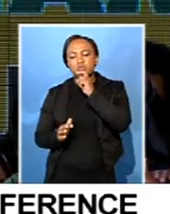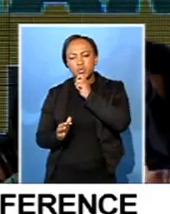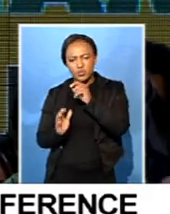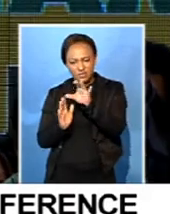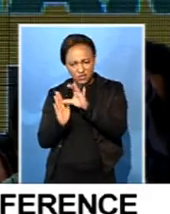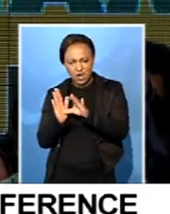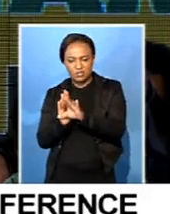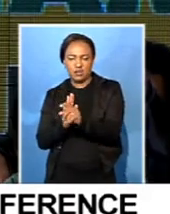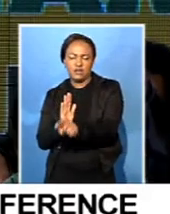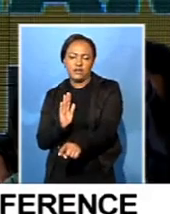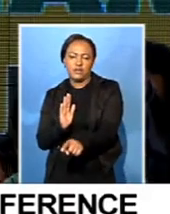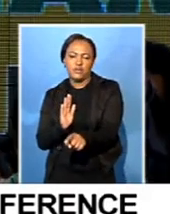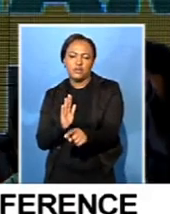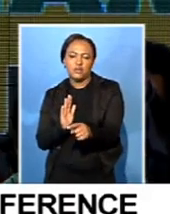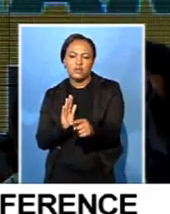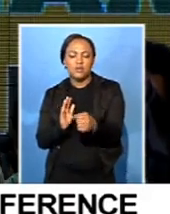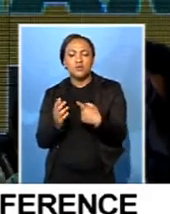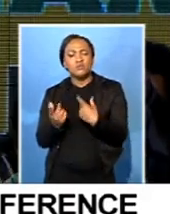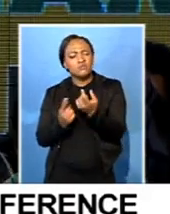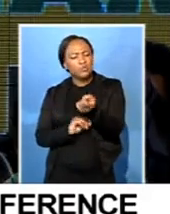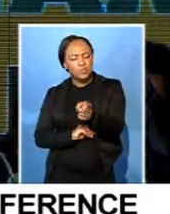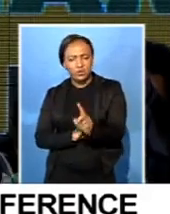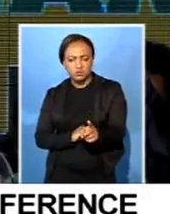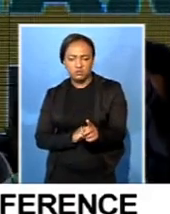utilized to facilitate